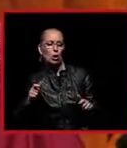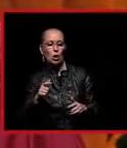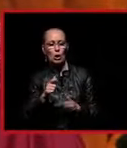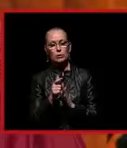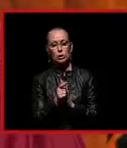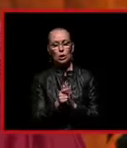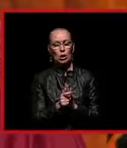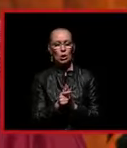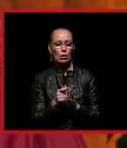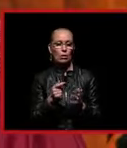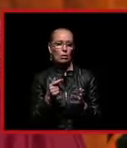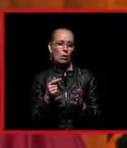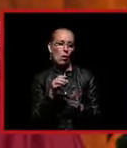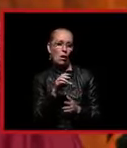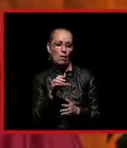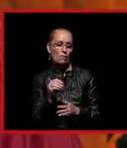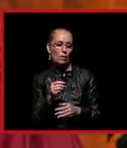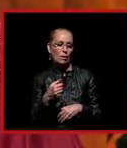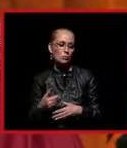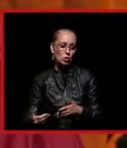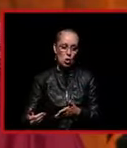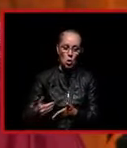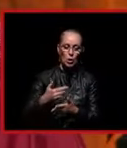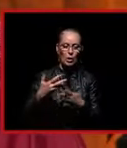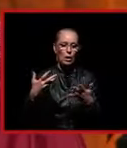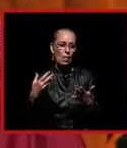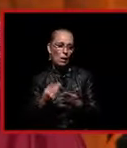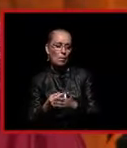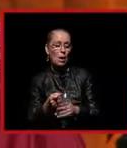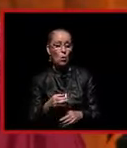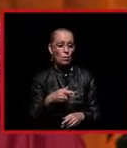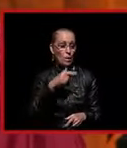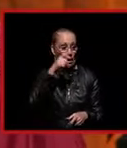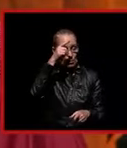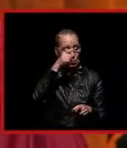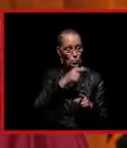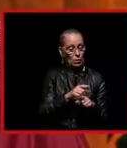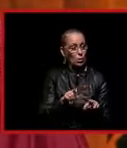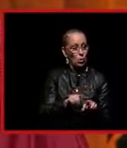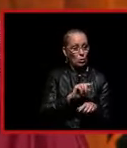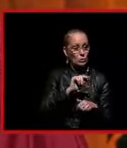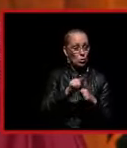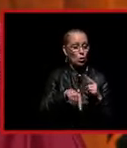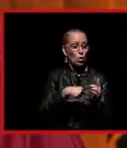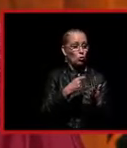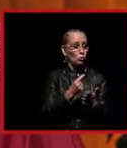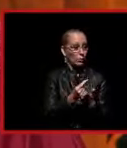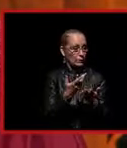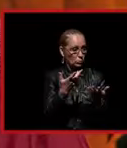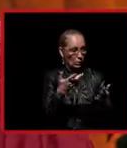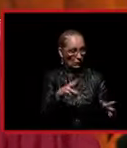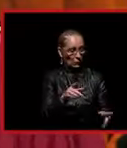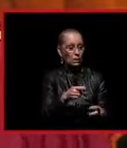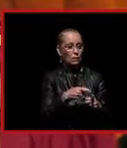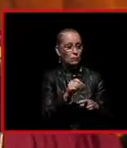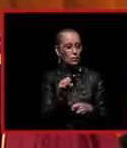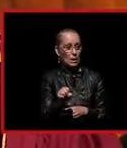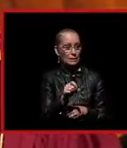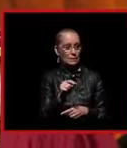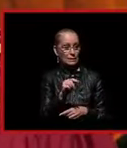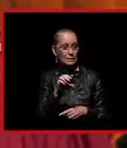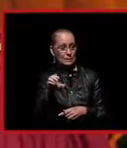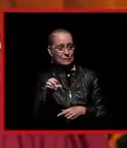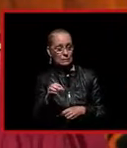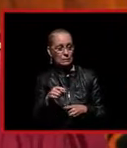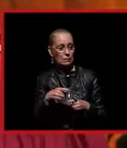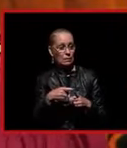bunch of money. Or like my brother, who's also an alumni of STCC, who got his